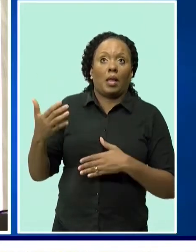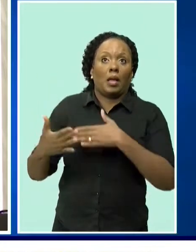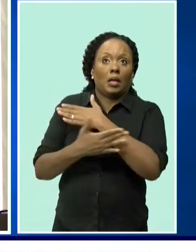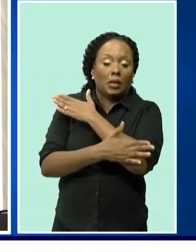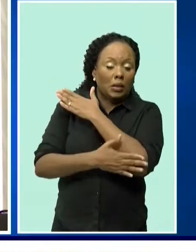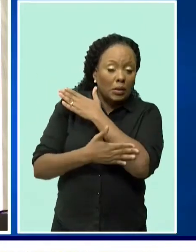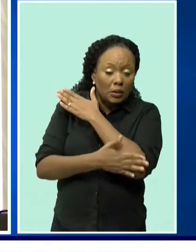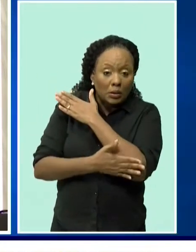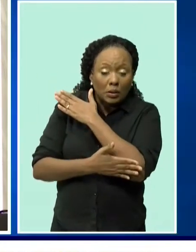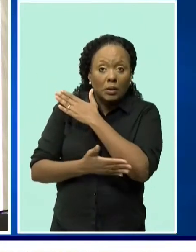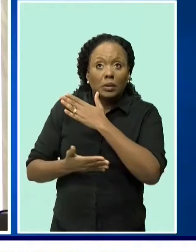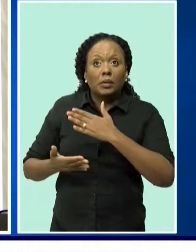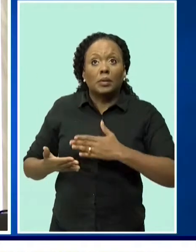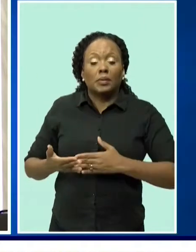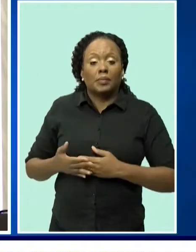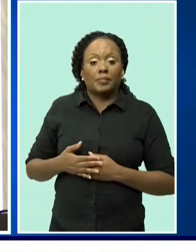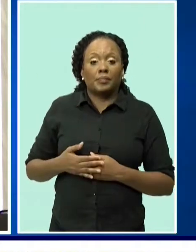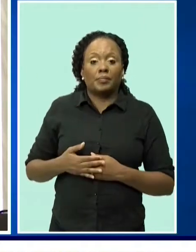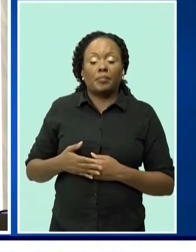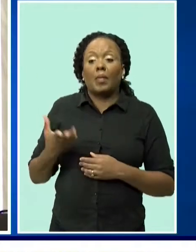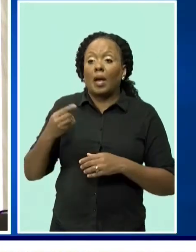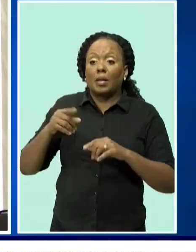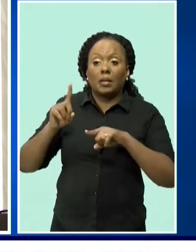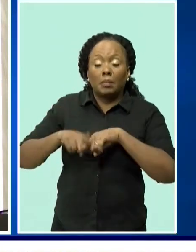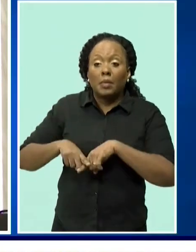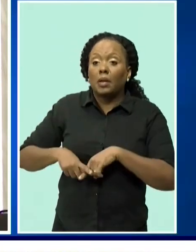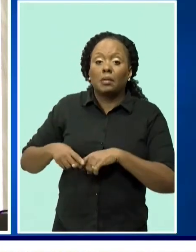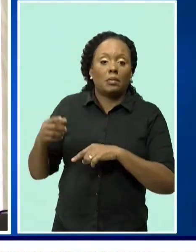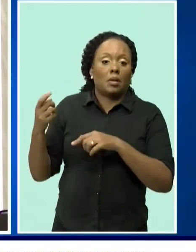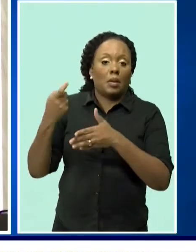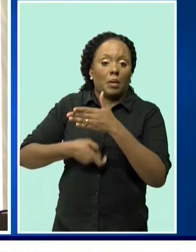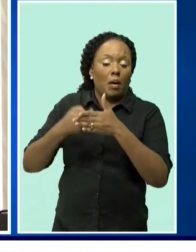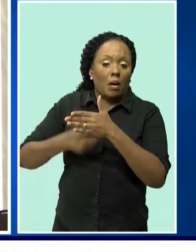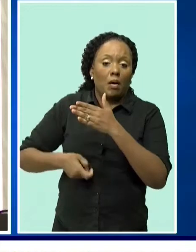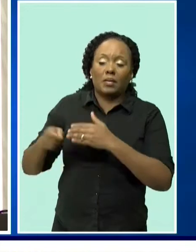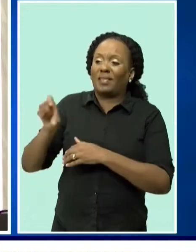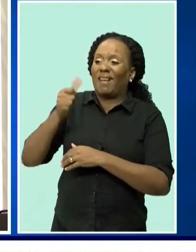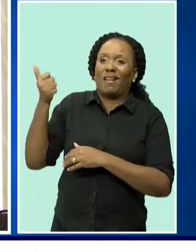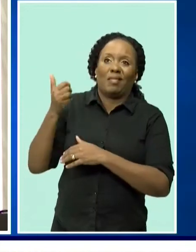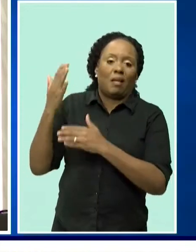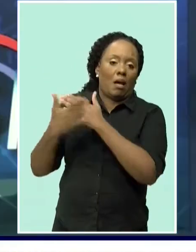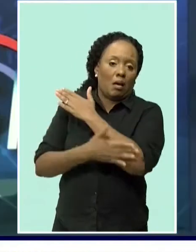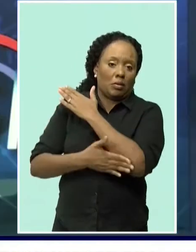much dependent on prices and whatever is happening overseas.